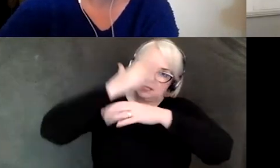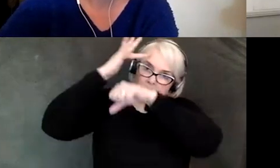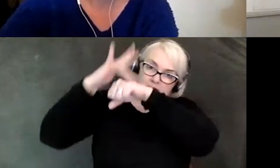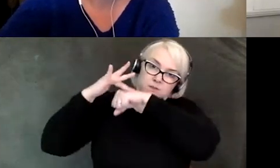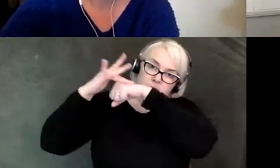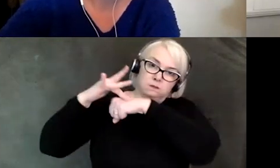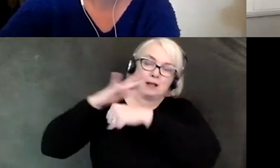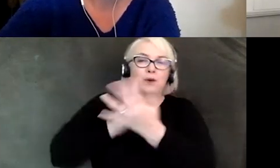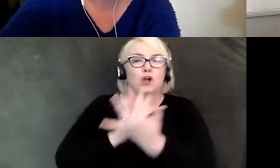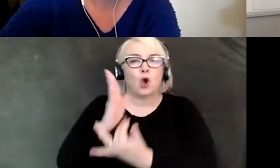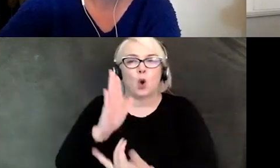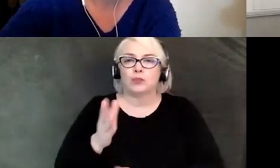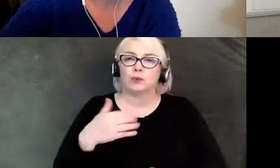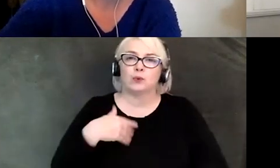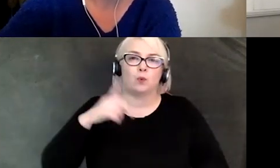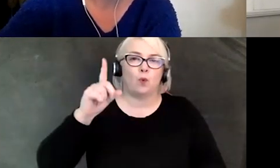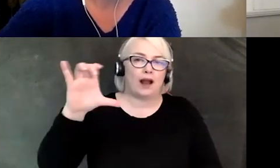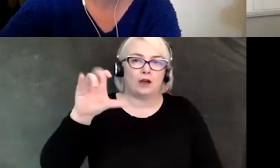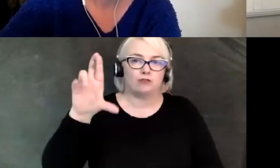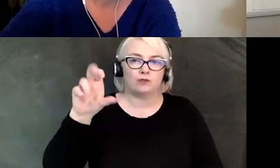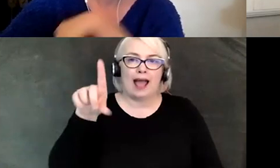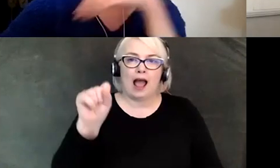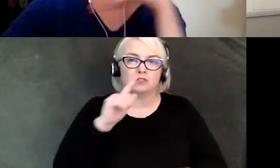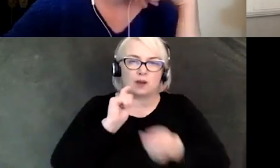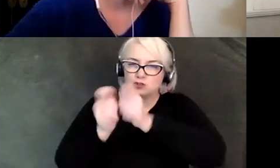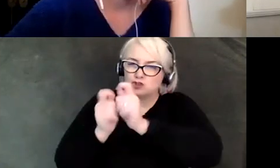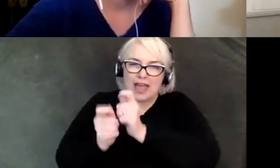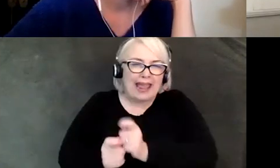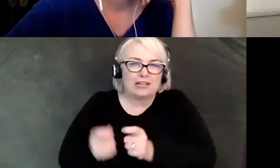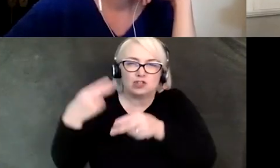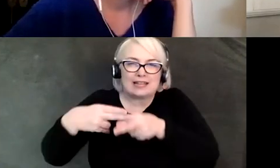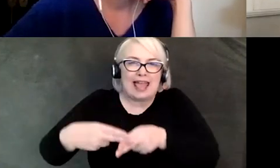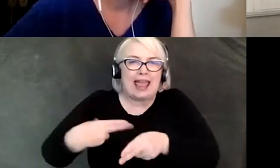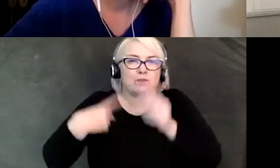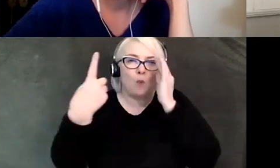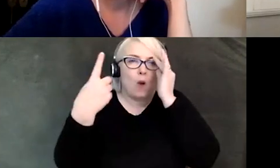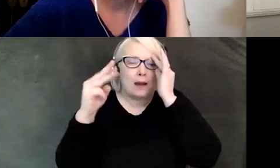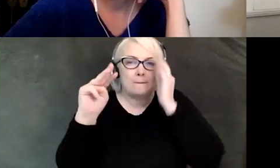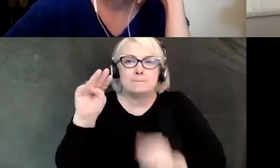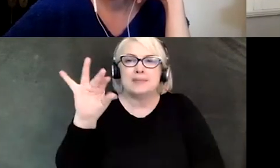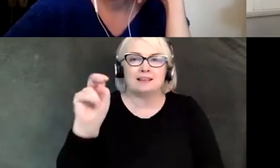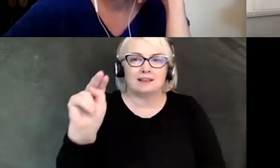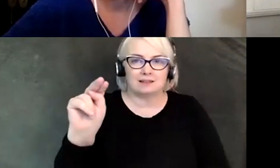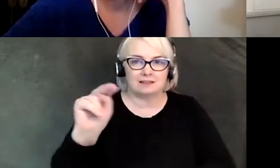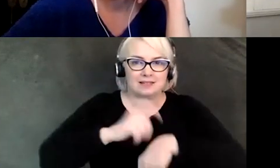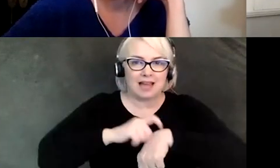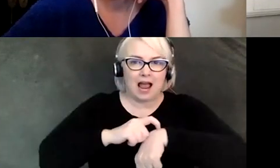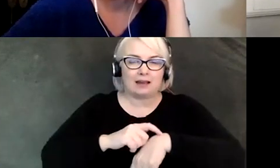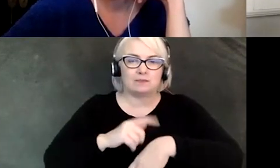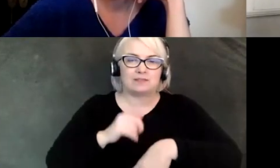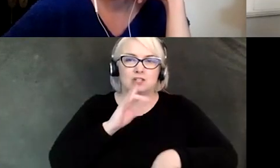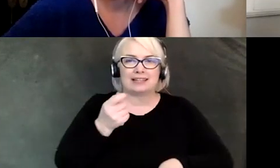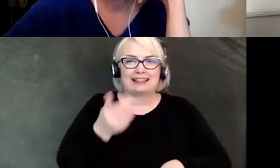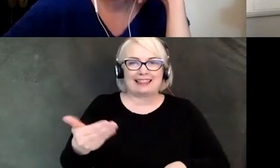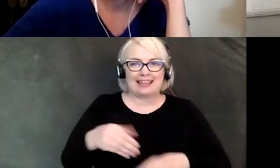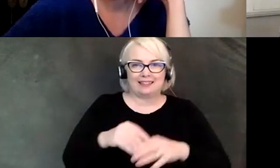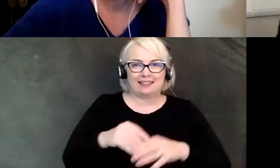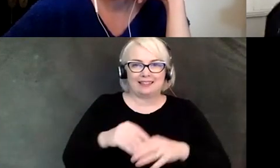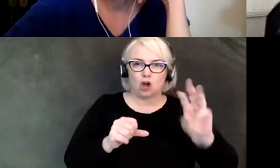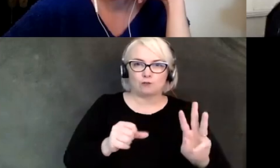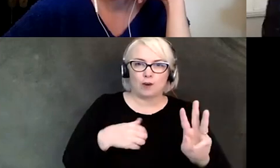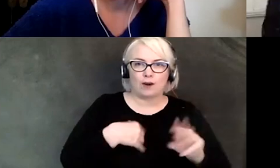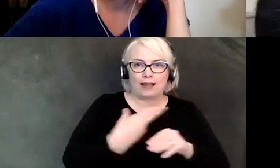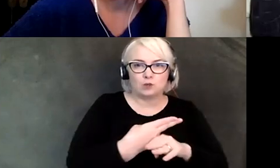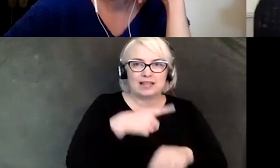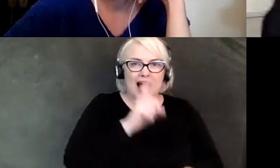then I'll, I'll change the name a million times. You know, there's like a little thing in the, in the software I use, like I could go and get